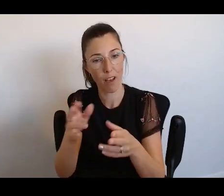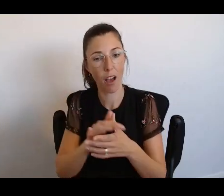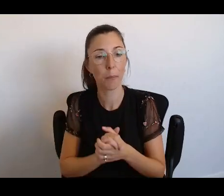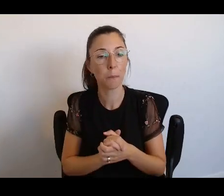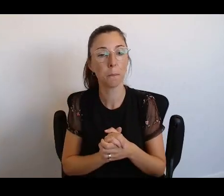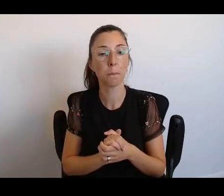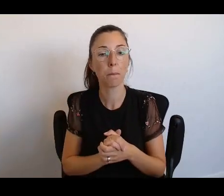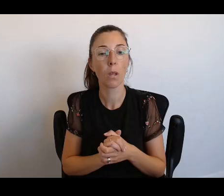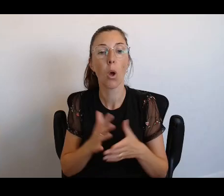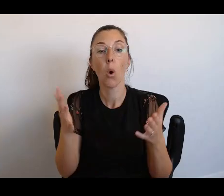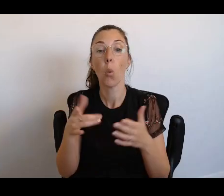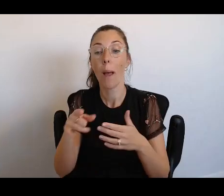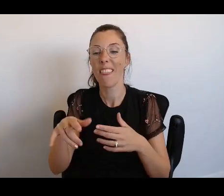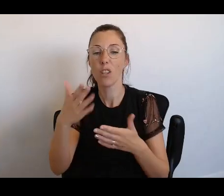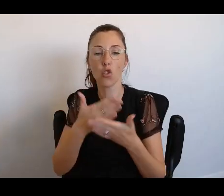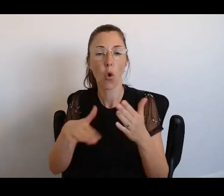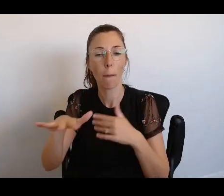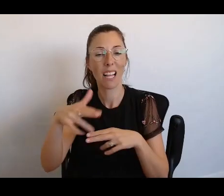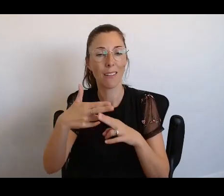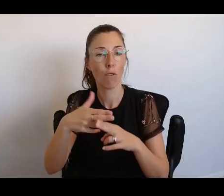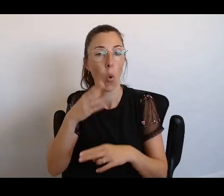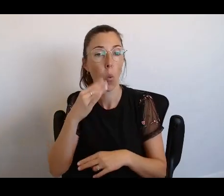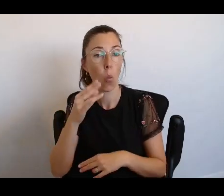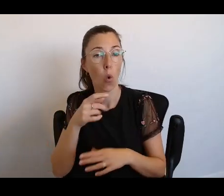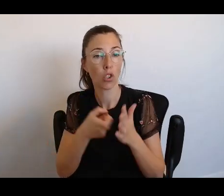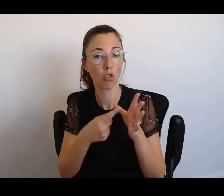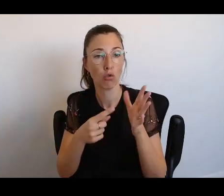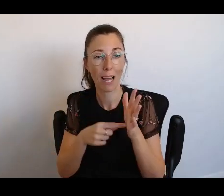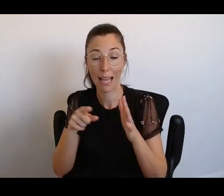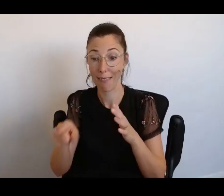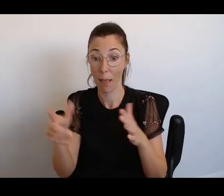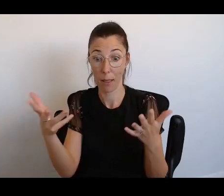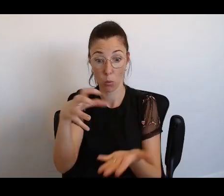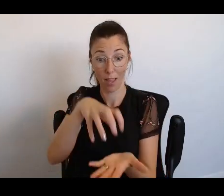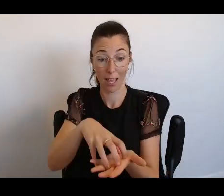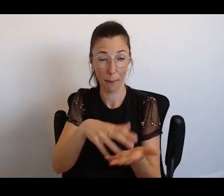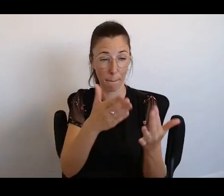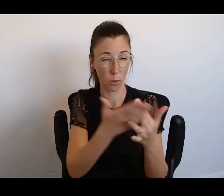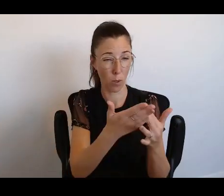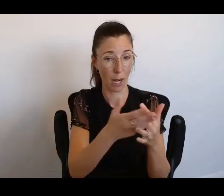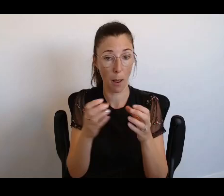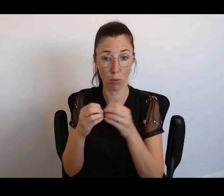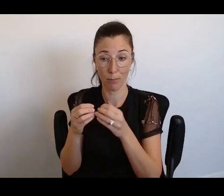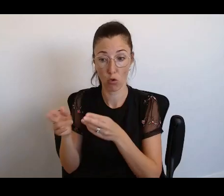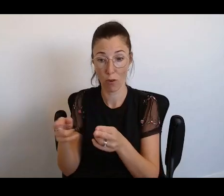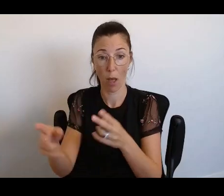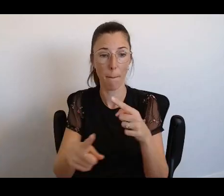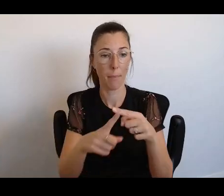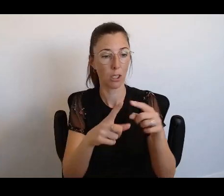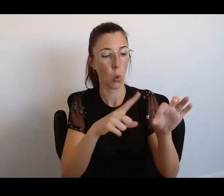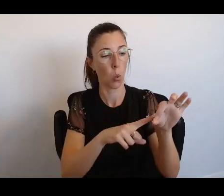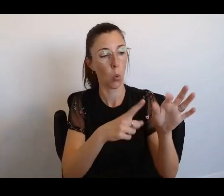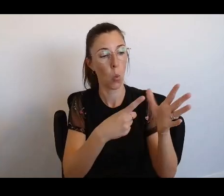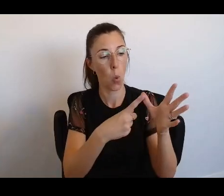rat. The site sits between the Brisbane River and Quag Goma, which actually to the people of Brisbane represents a gateway between these